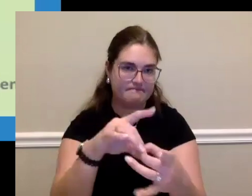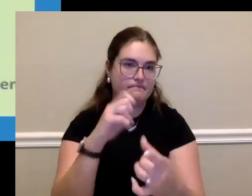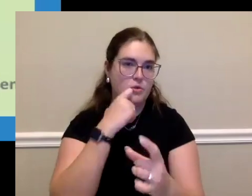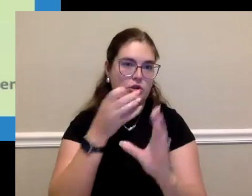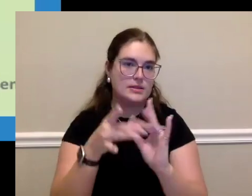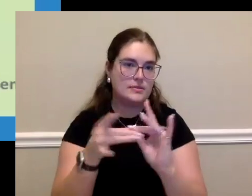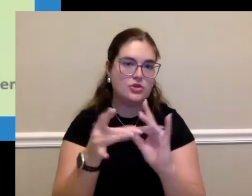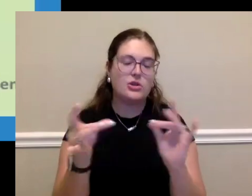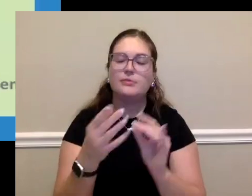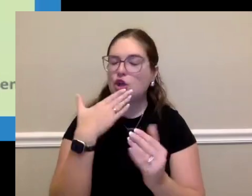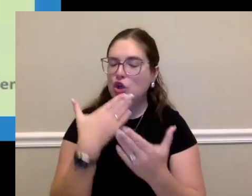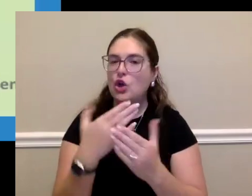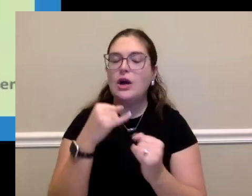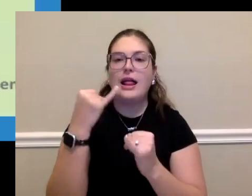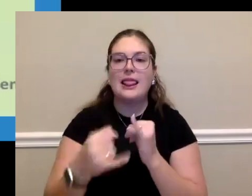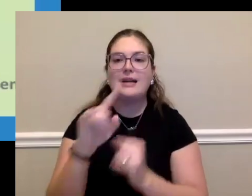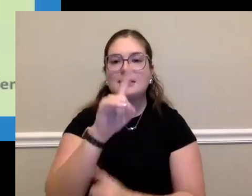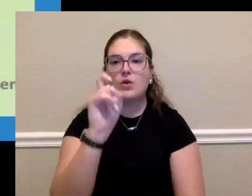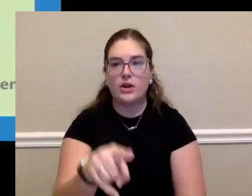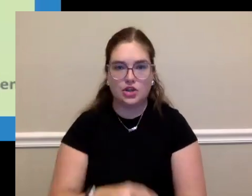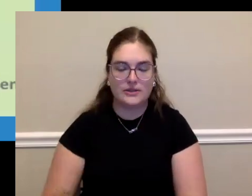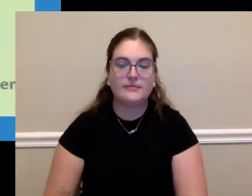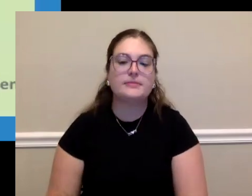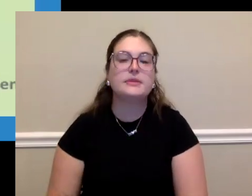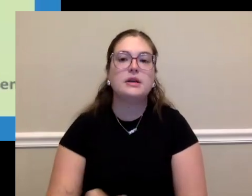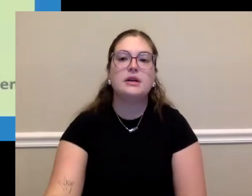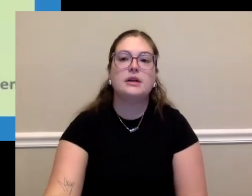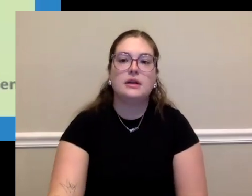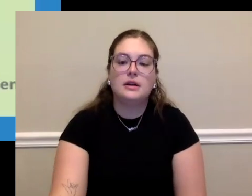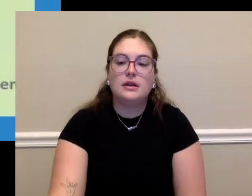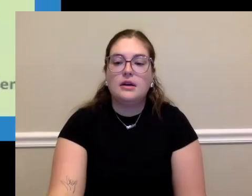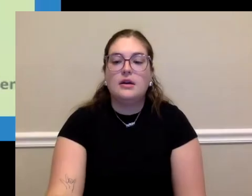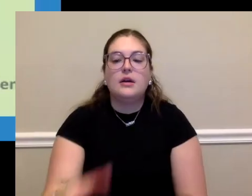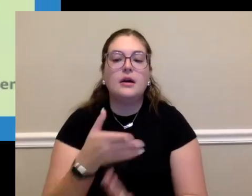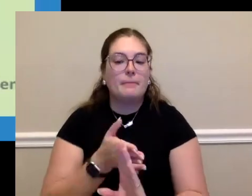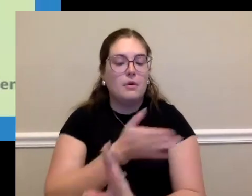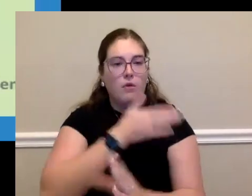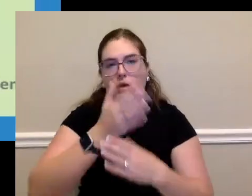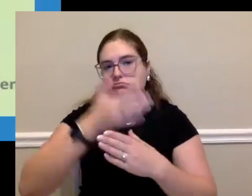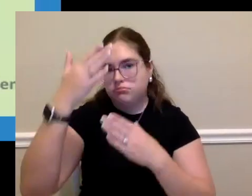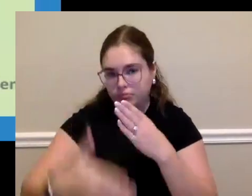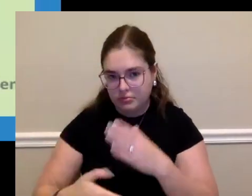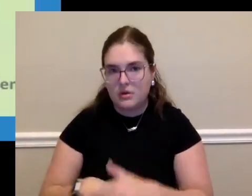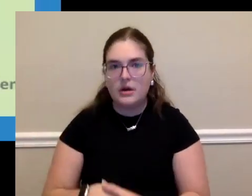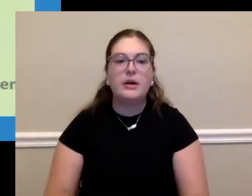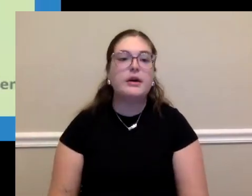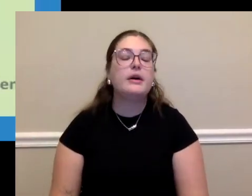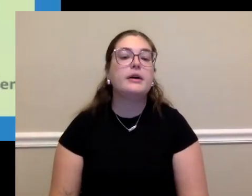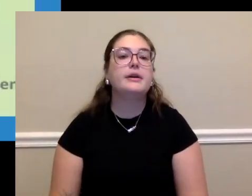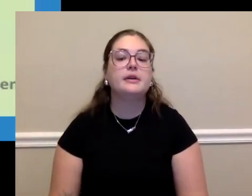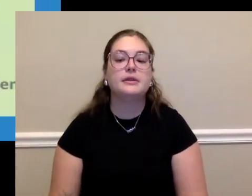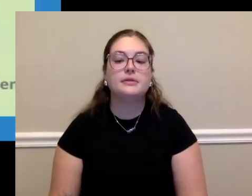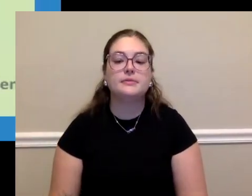good last question before we get to the bottom of the hour and the Okay. webinar is formally over.